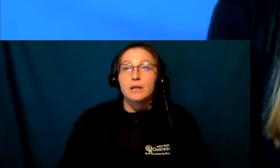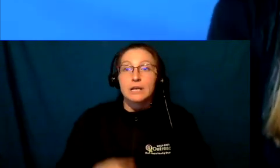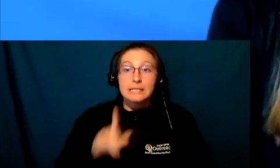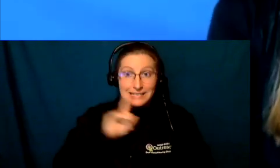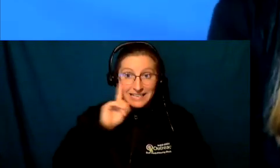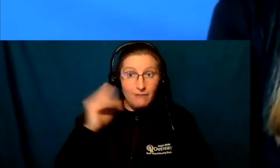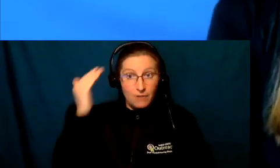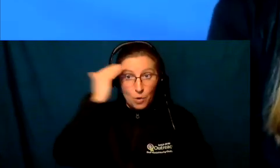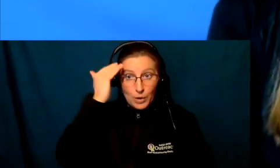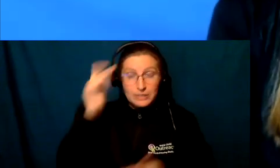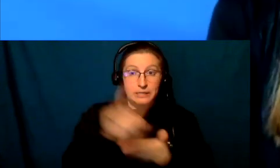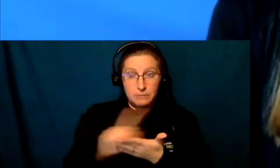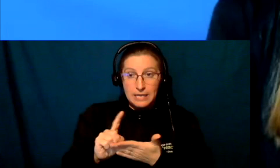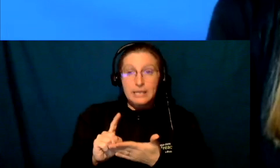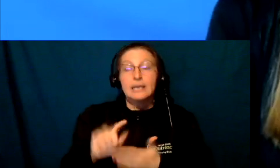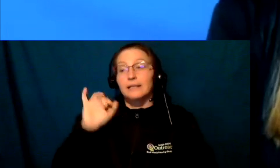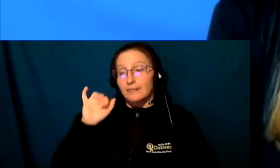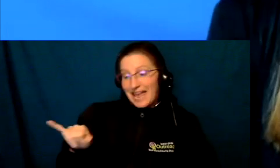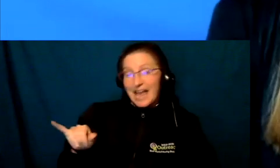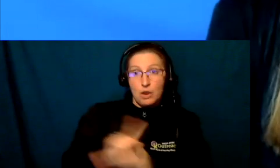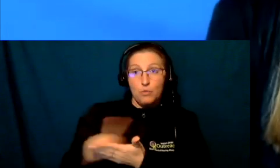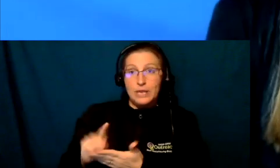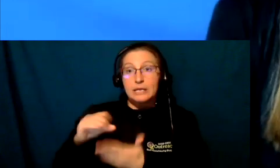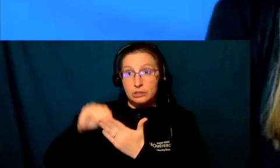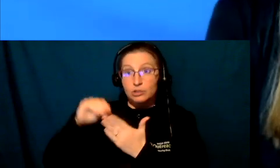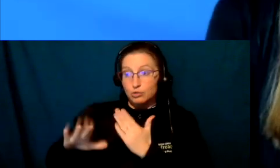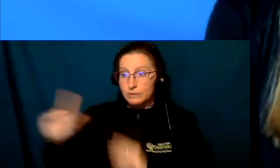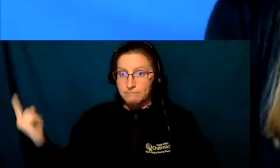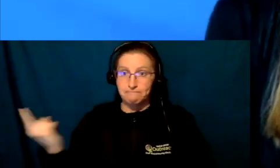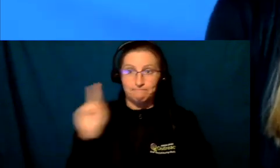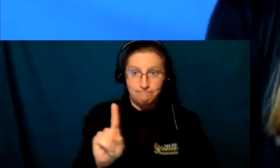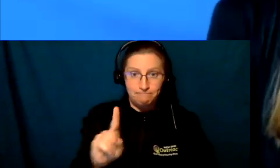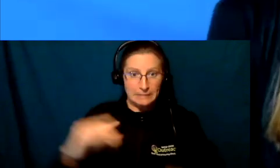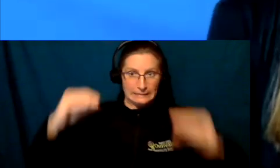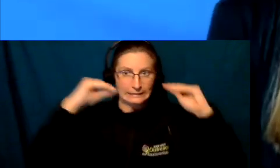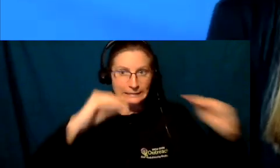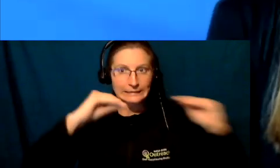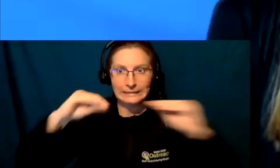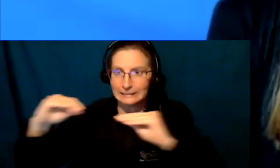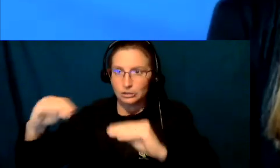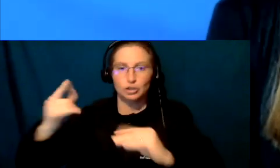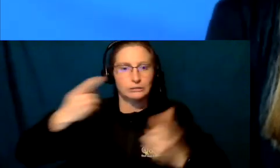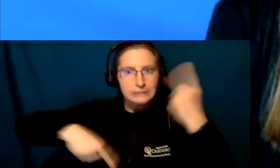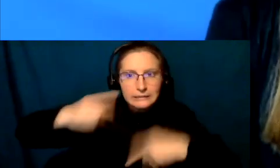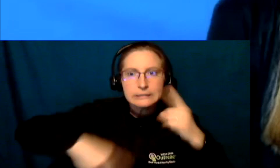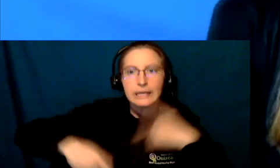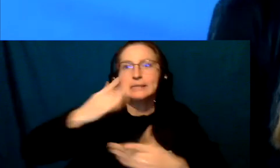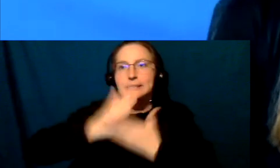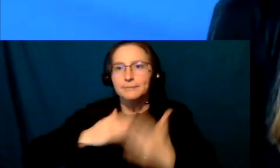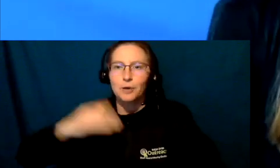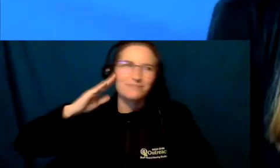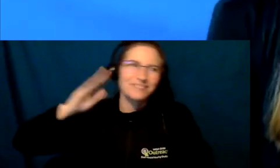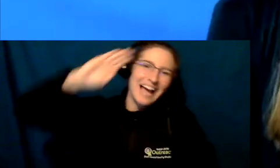that the teacher allowed the student to go in front of class and teach class some like basic signs with like, hi, how